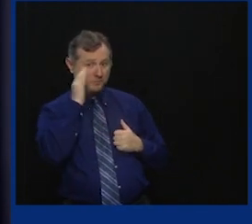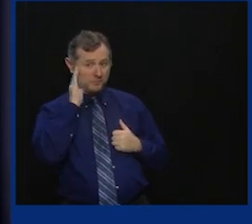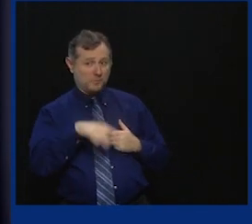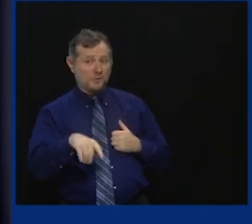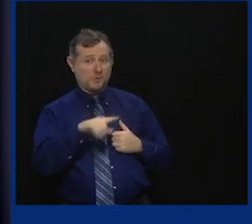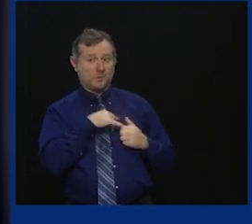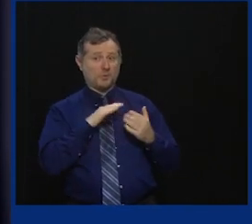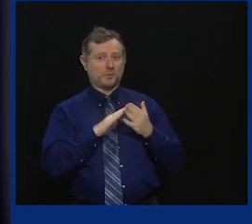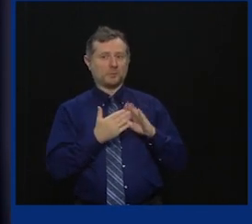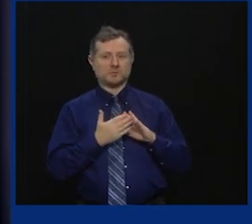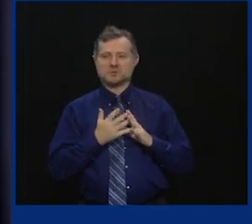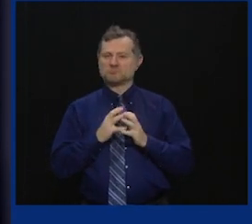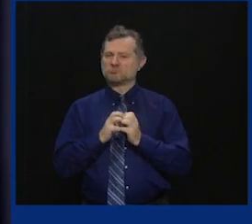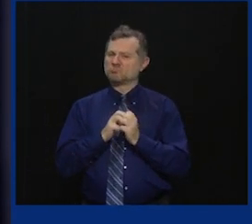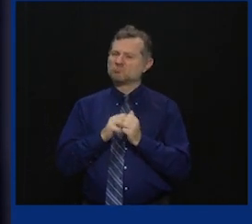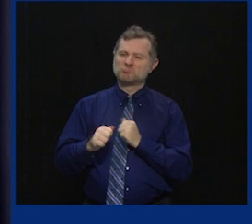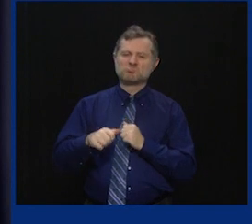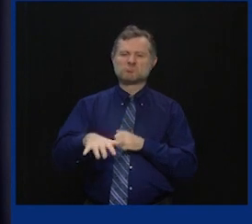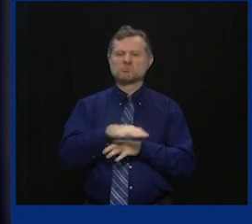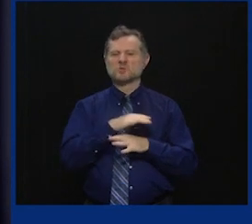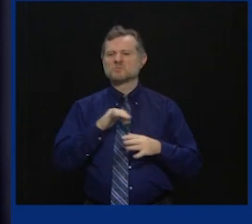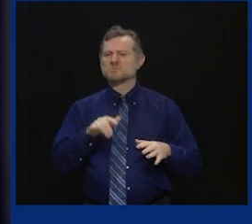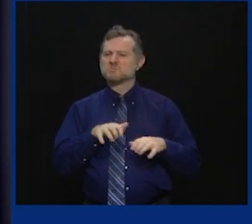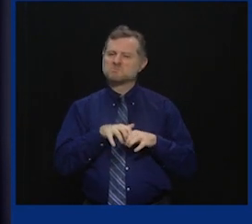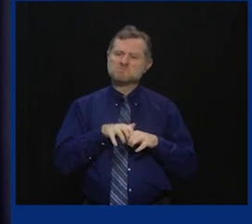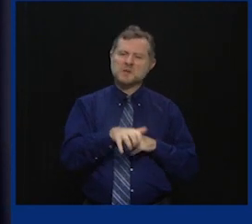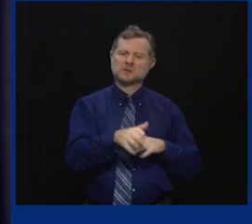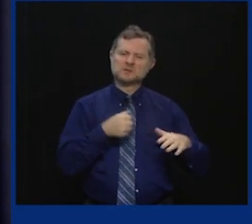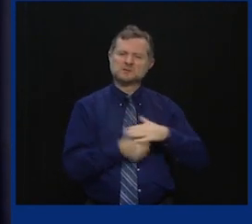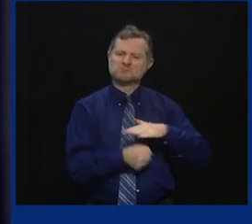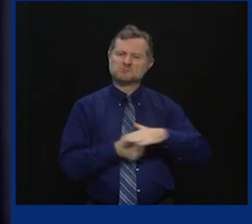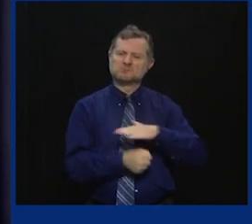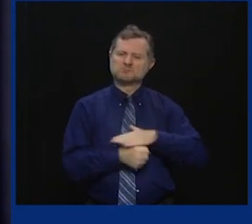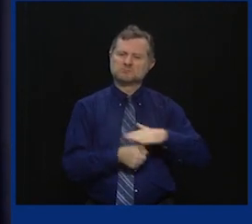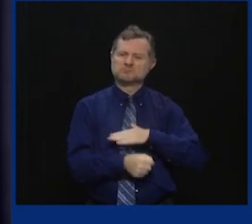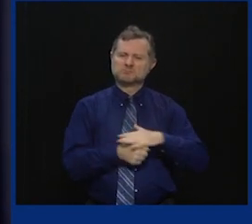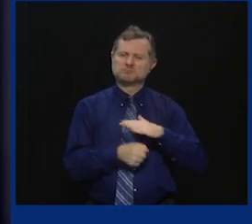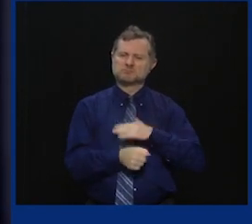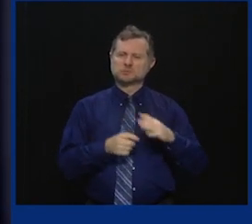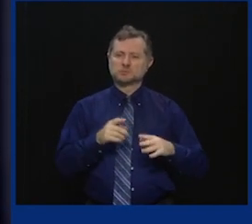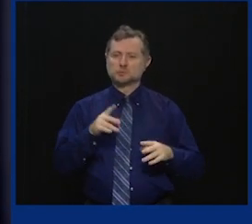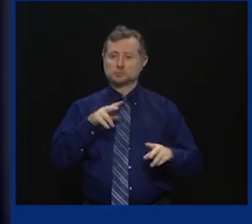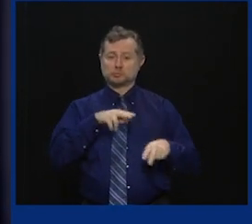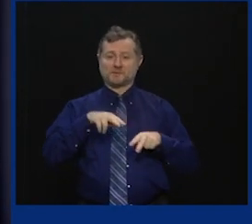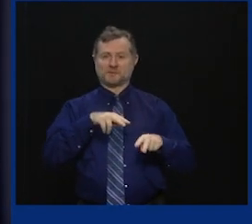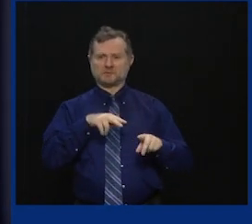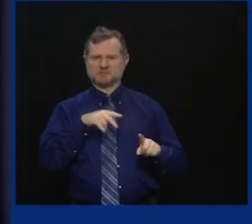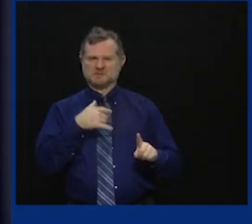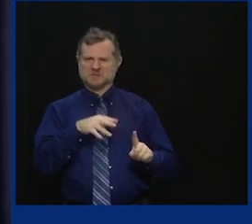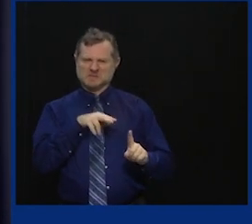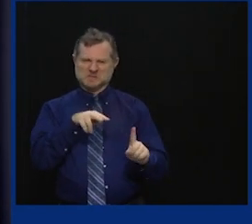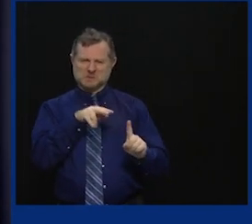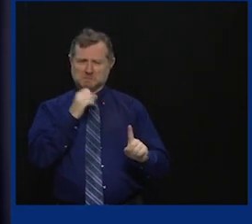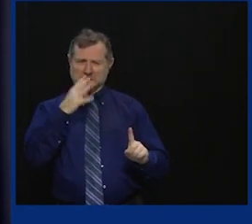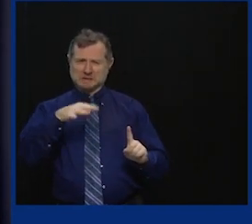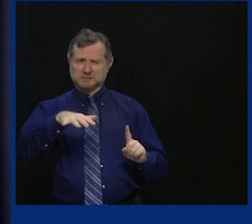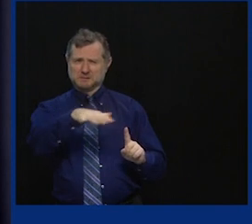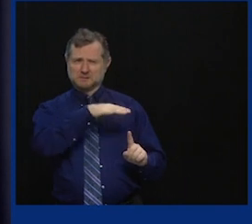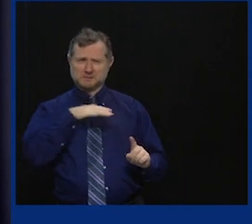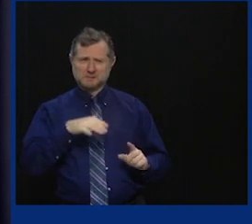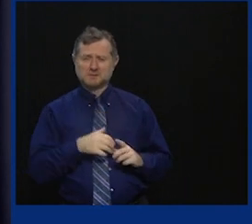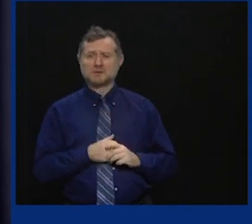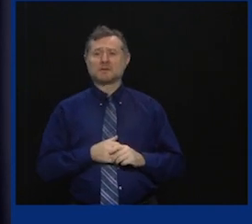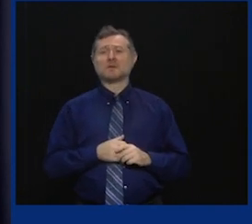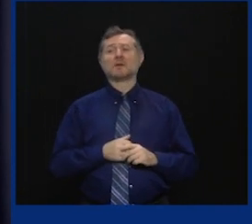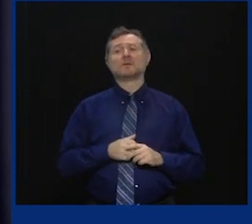mass incarceration and mass supervision. And I'm also proud to stand here representing our members